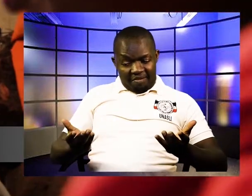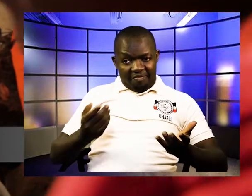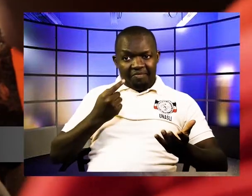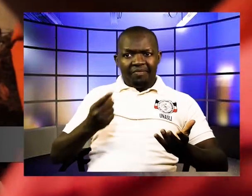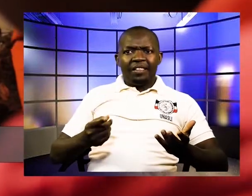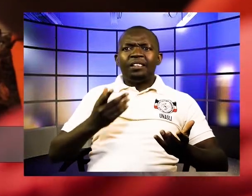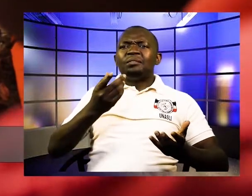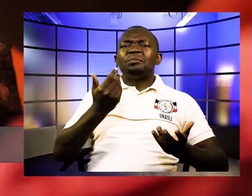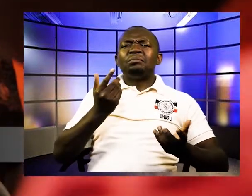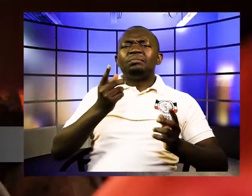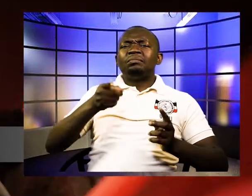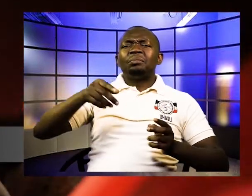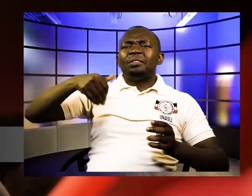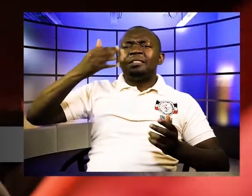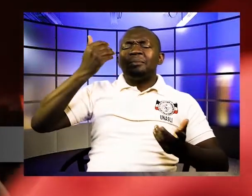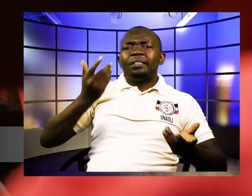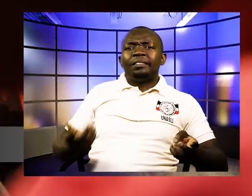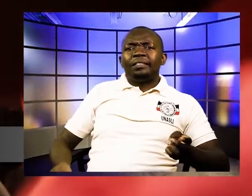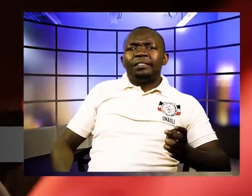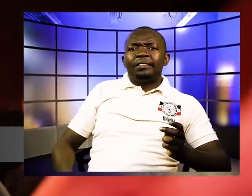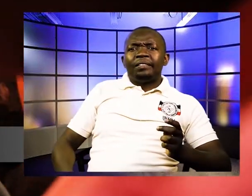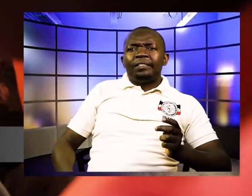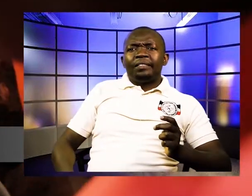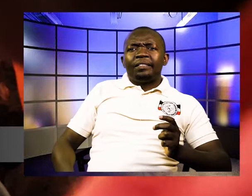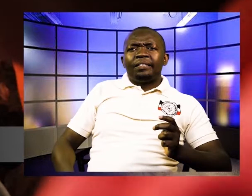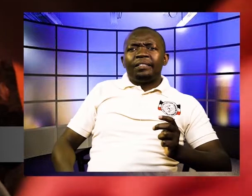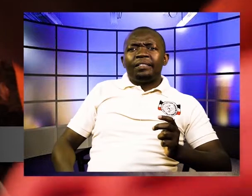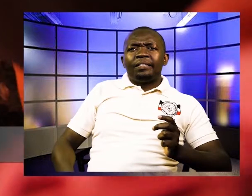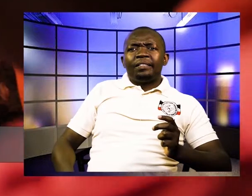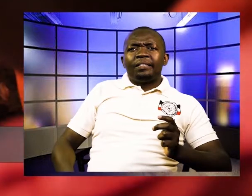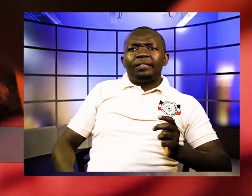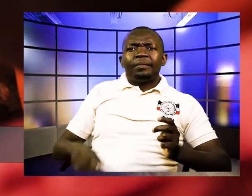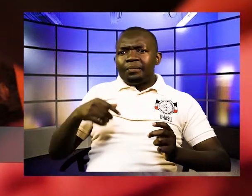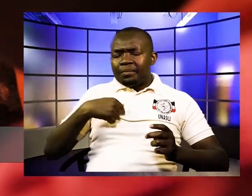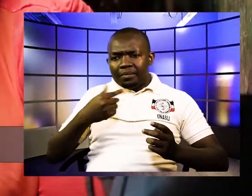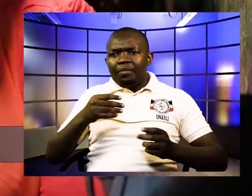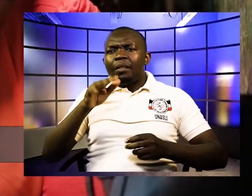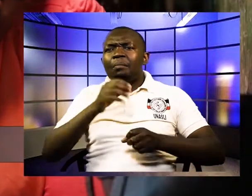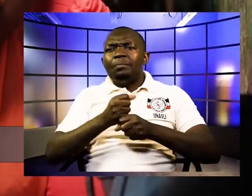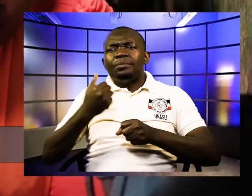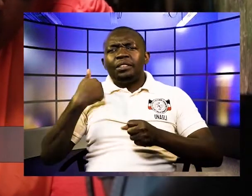Yeah. Which thing would do you? I just became lazy. Where is your sister?